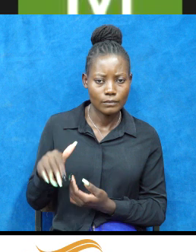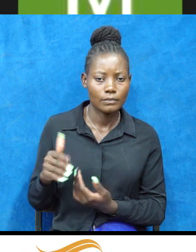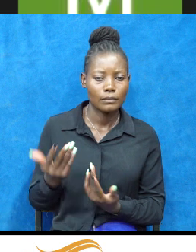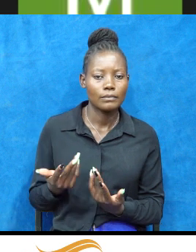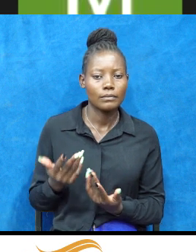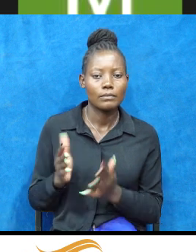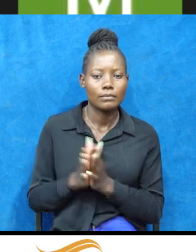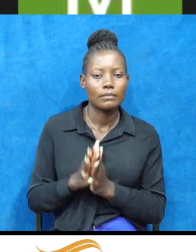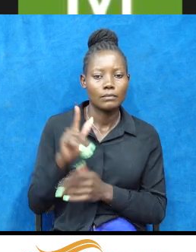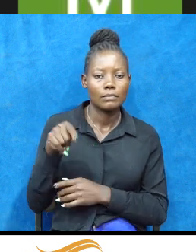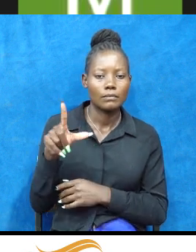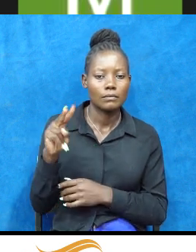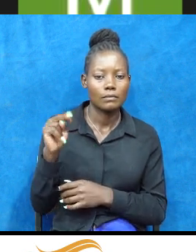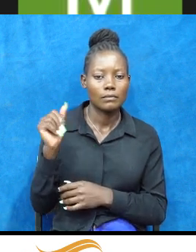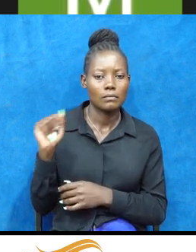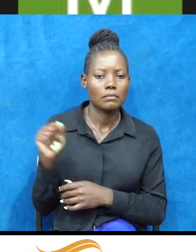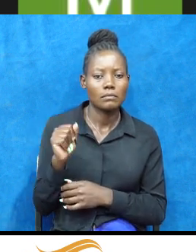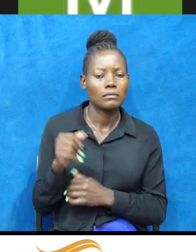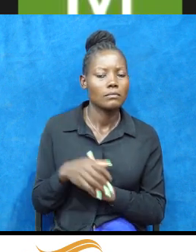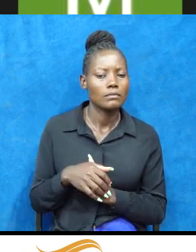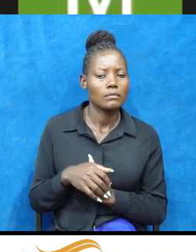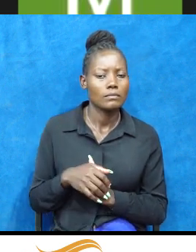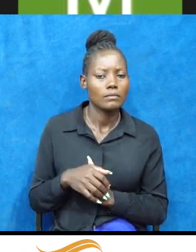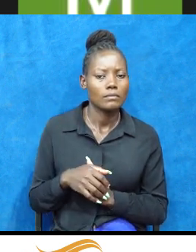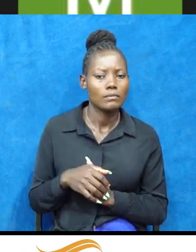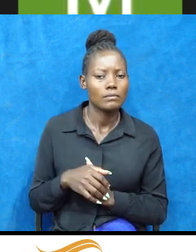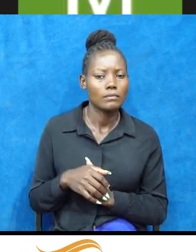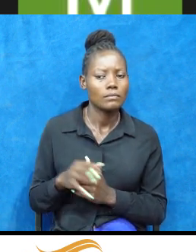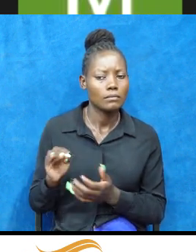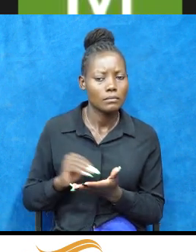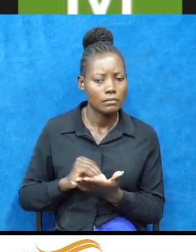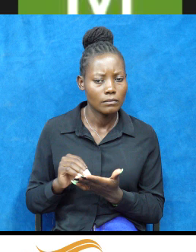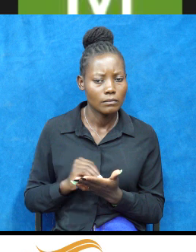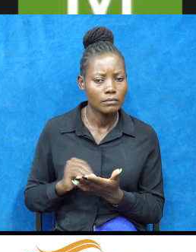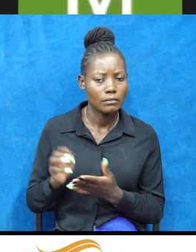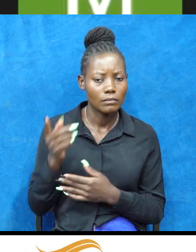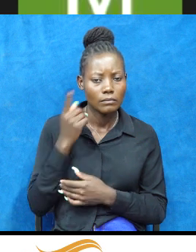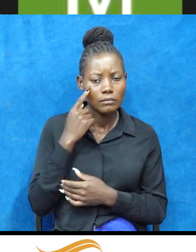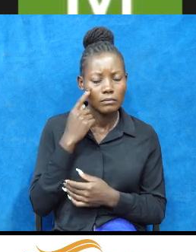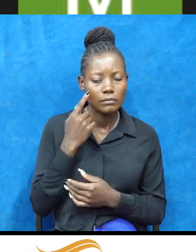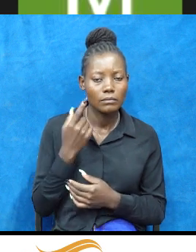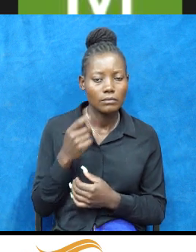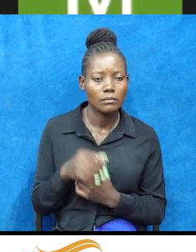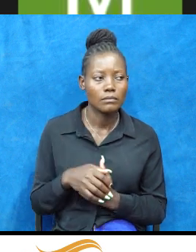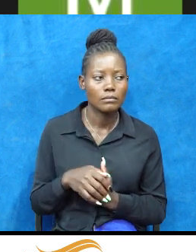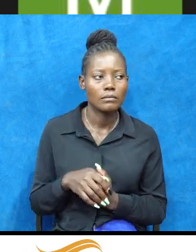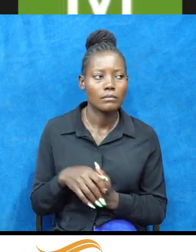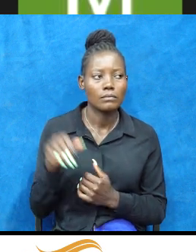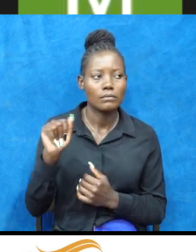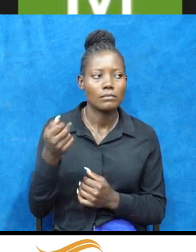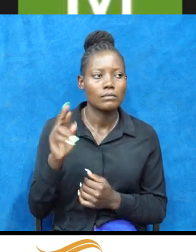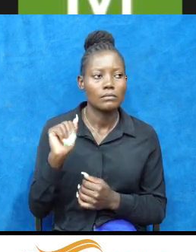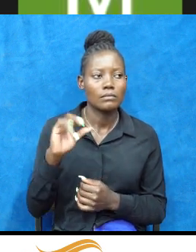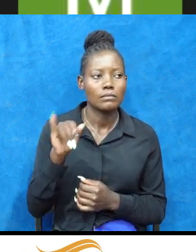box? No. The chat message. Oh, the chat. Sarah's